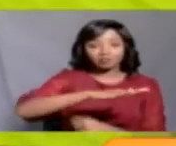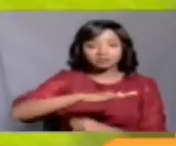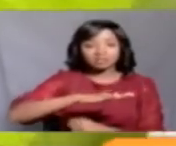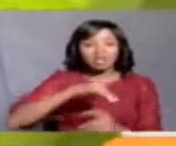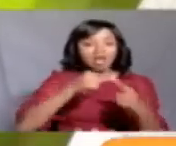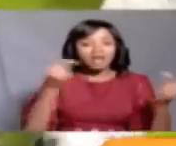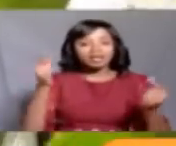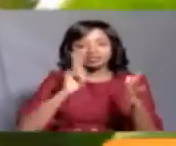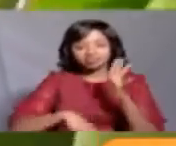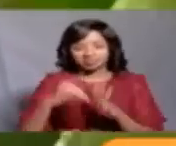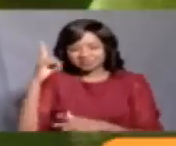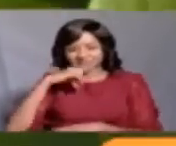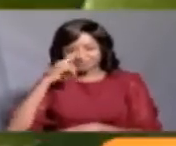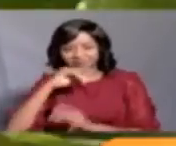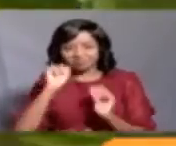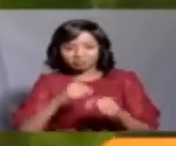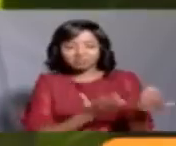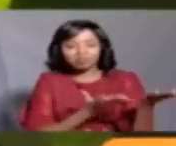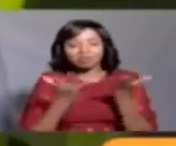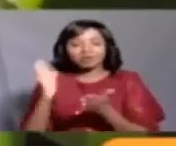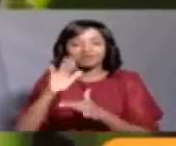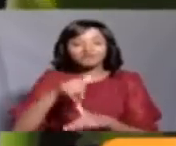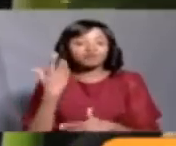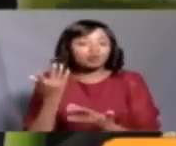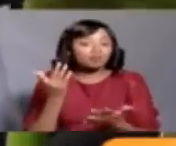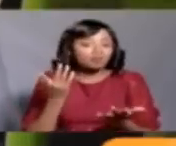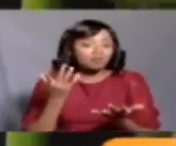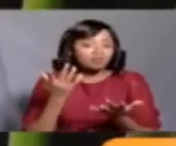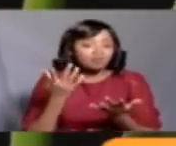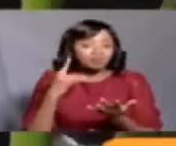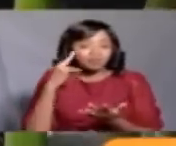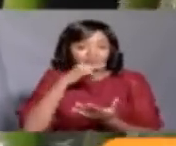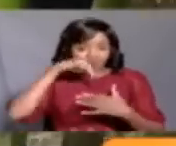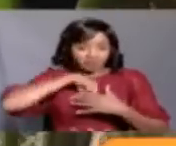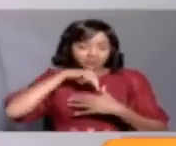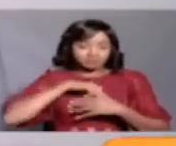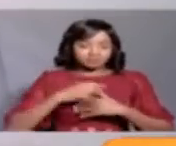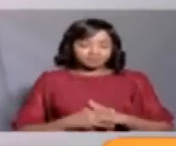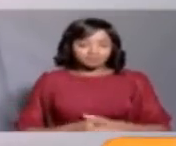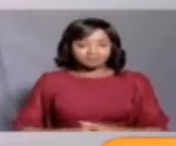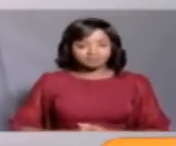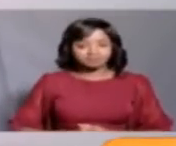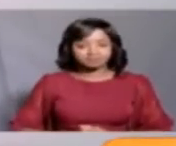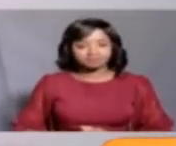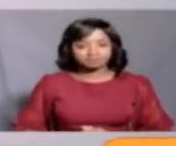against risks that could cause irreparable damage down the line.